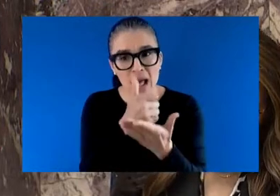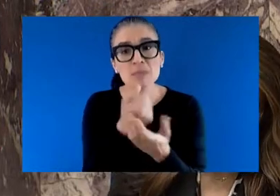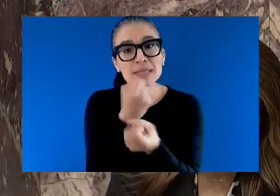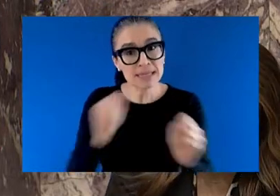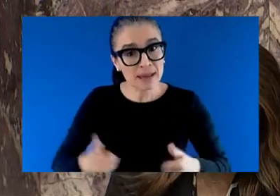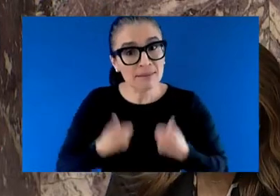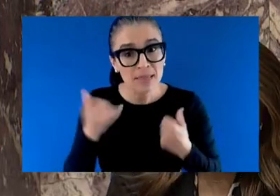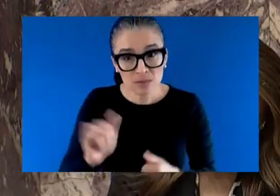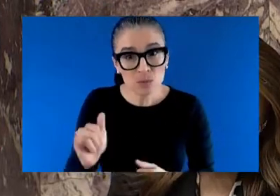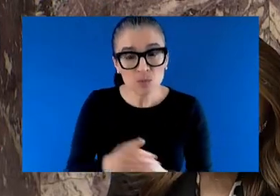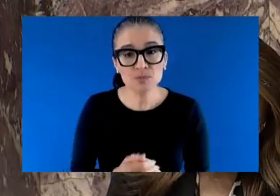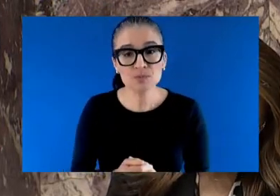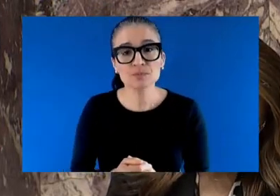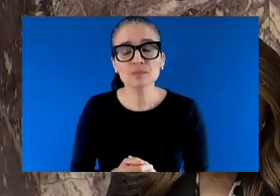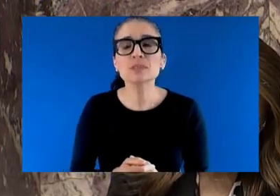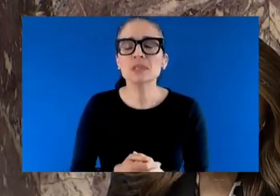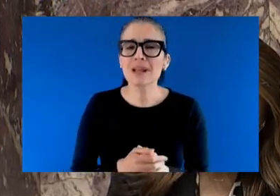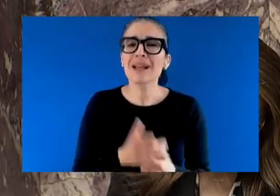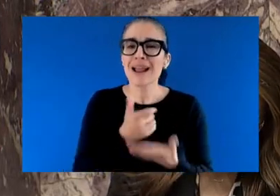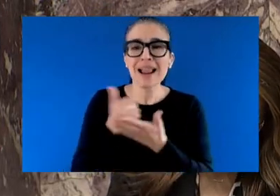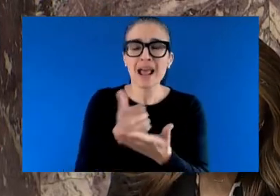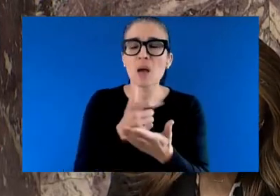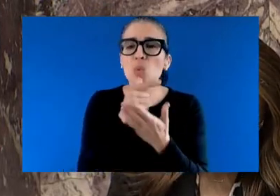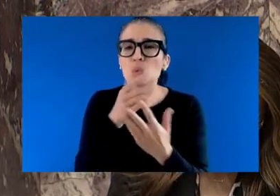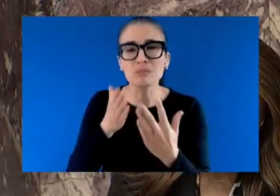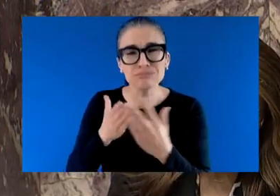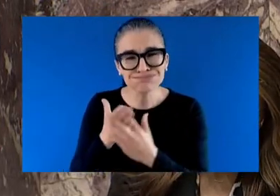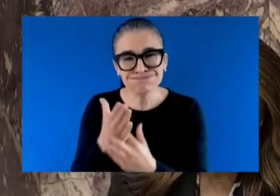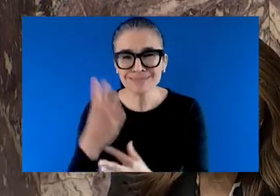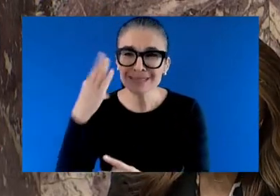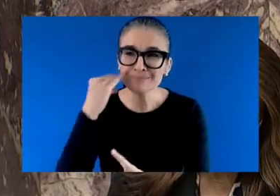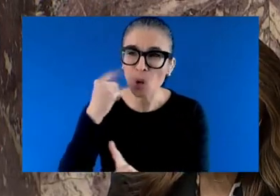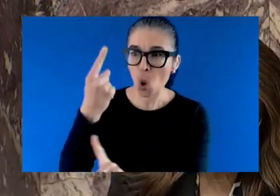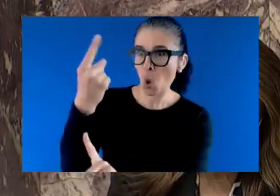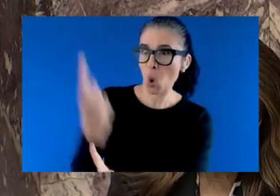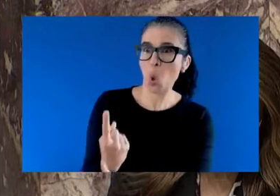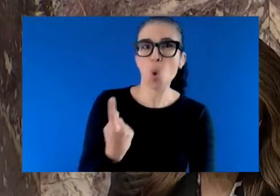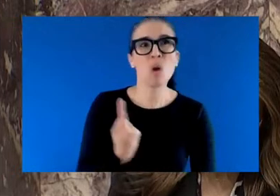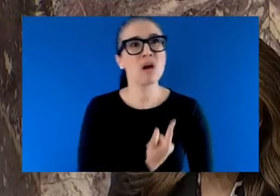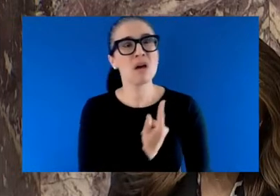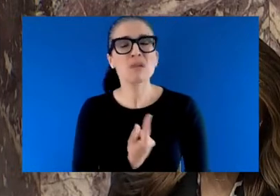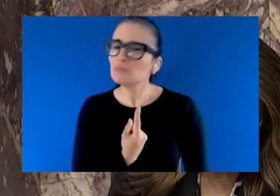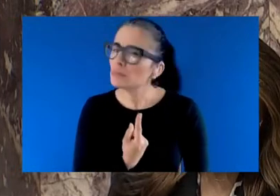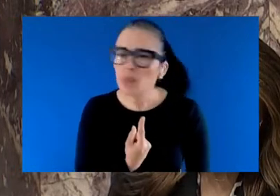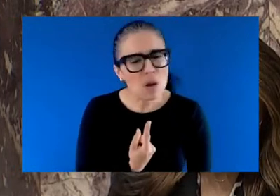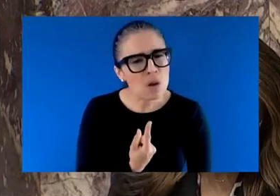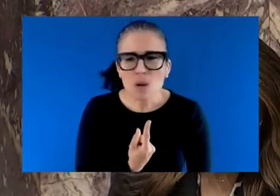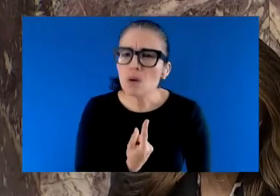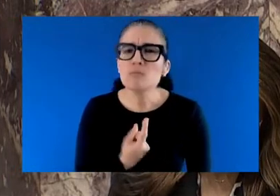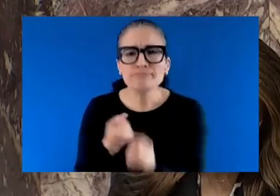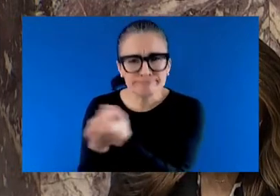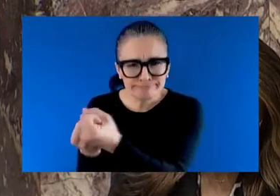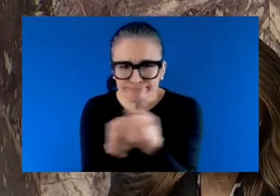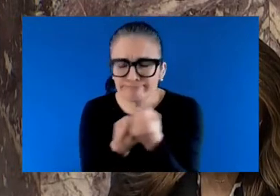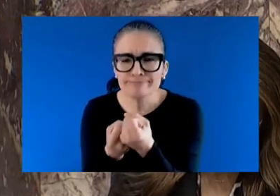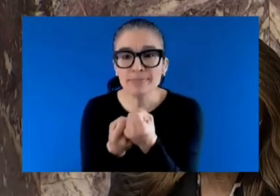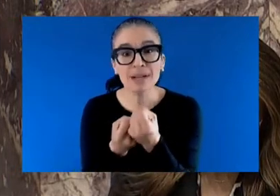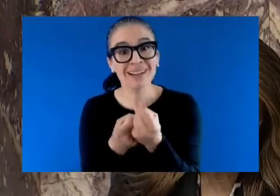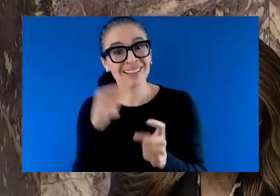pins this month, let us always remember that they are a symbol of our collective strength, representing